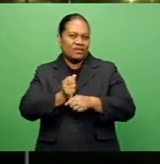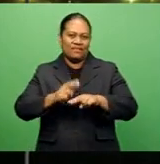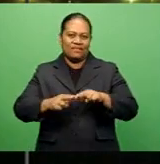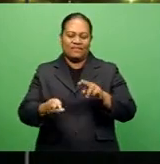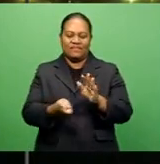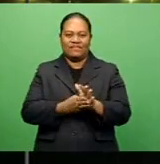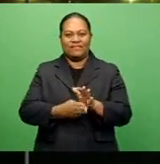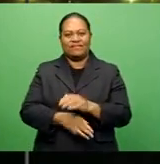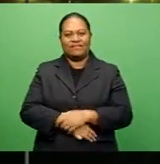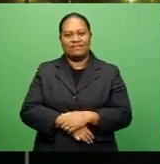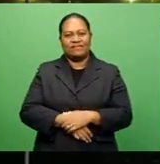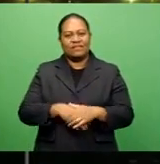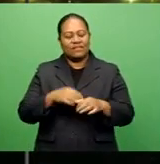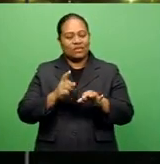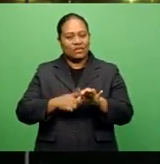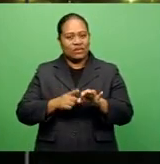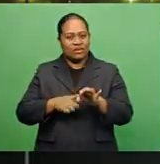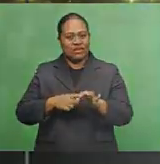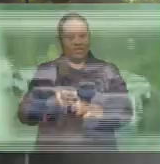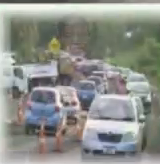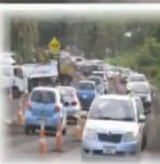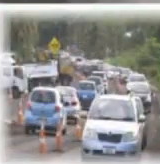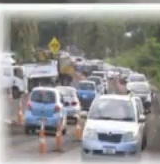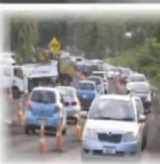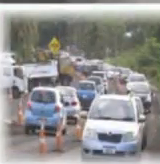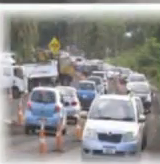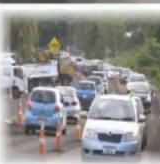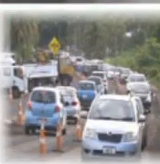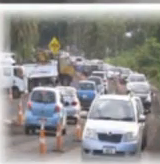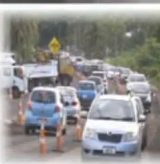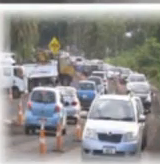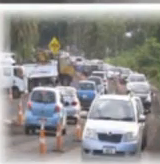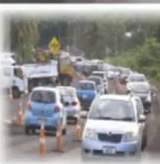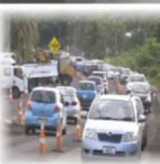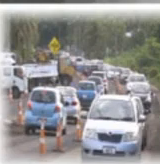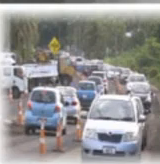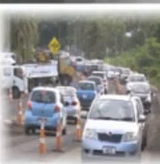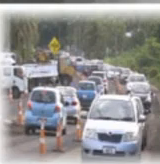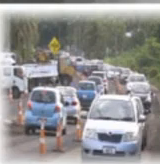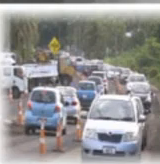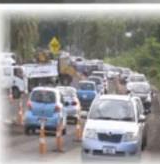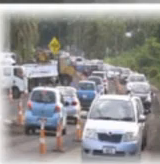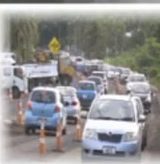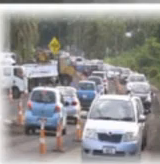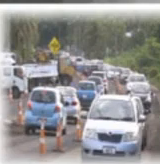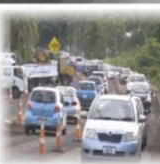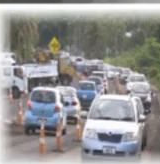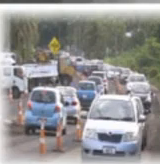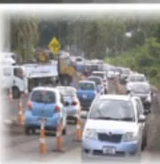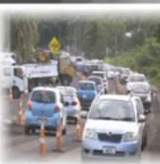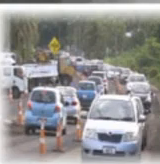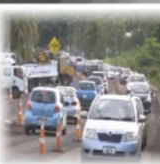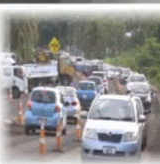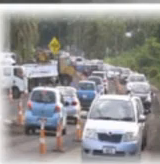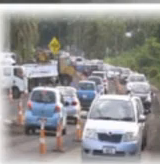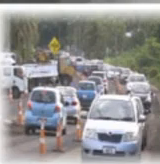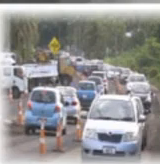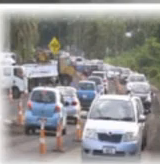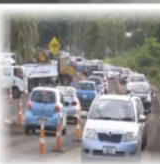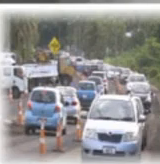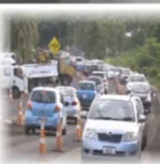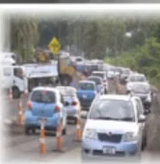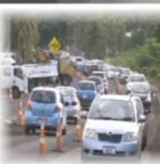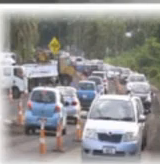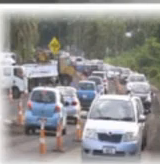Gold FM. To our poll question, this week we're asking, are the prolonged traffic delays